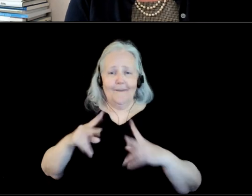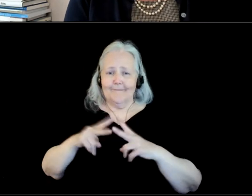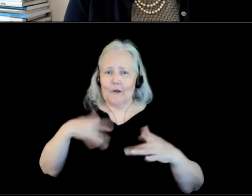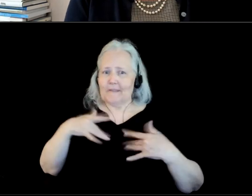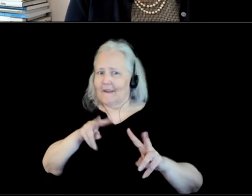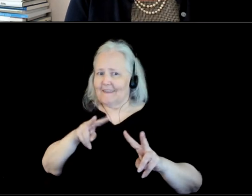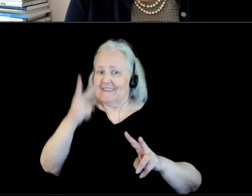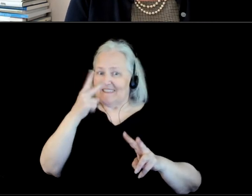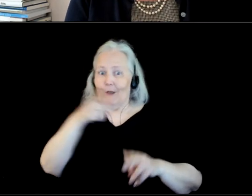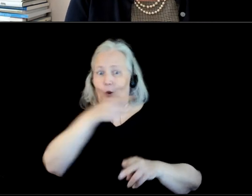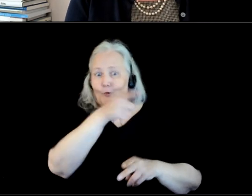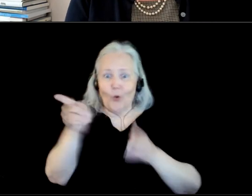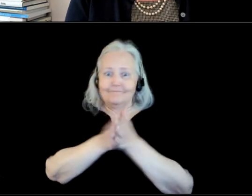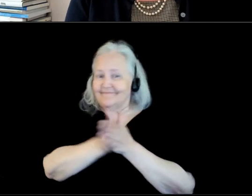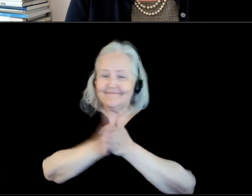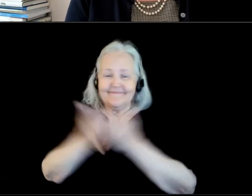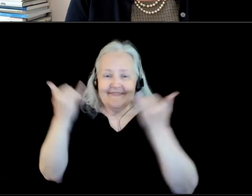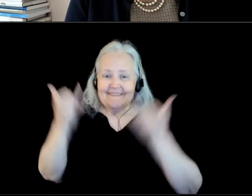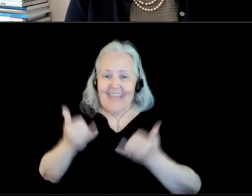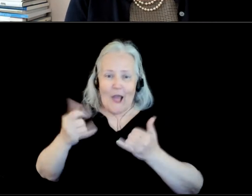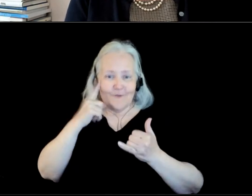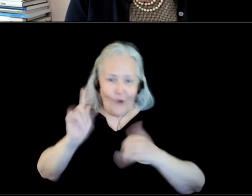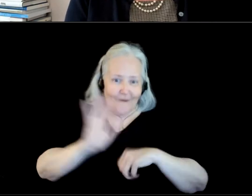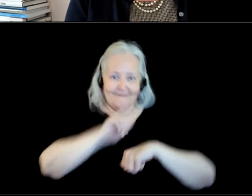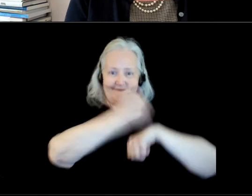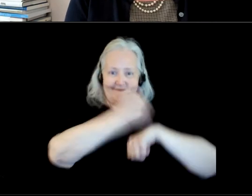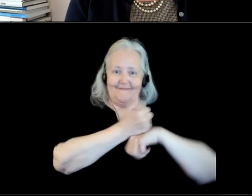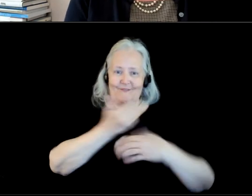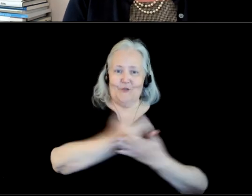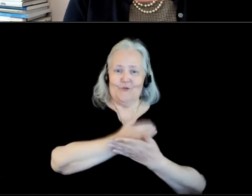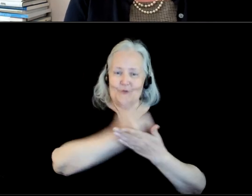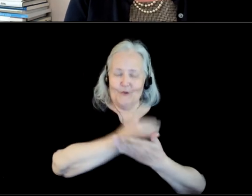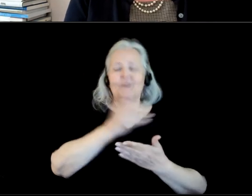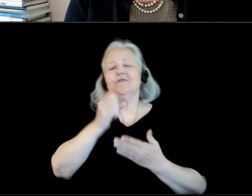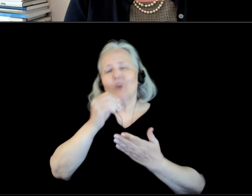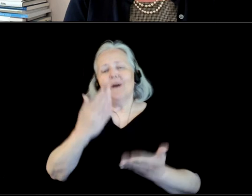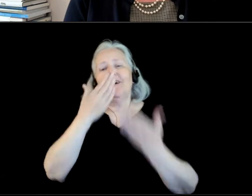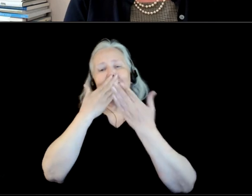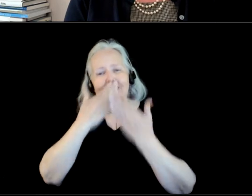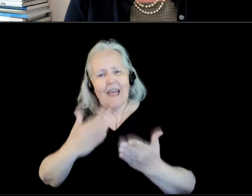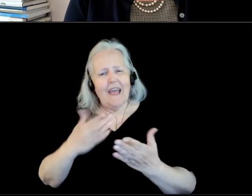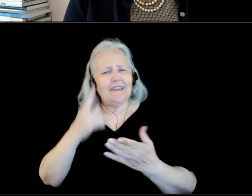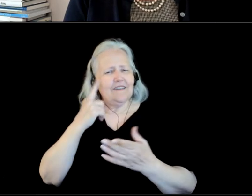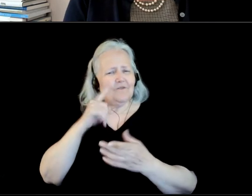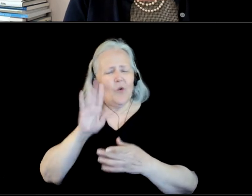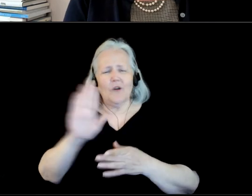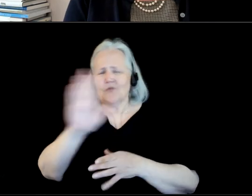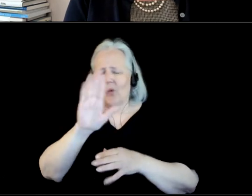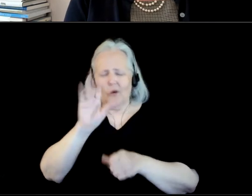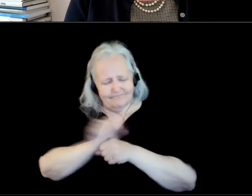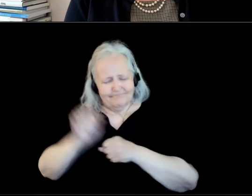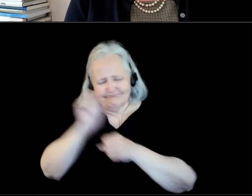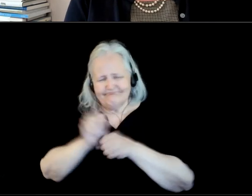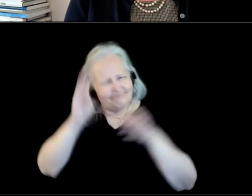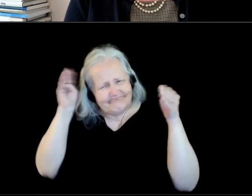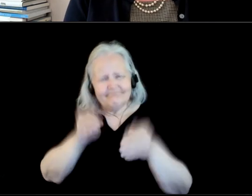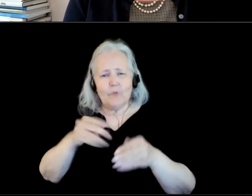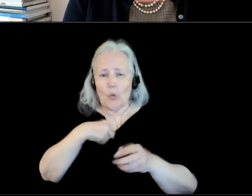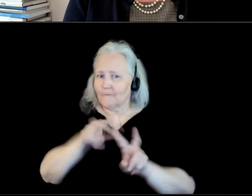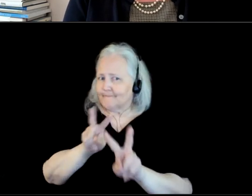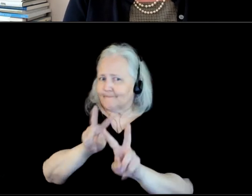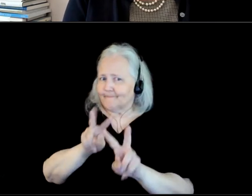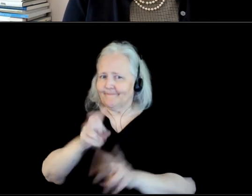excitement for us launching this section. And thank you for being such a dedicated group. And we look forward to the submissions. We look